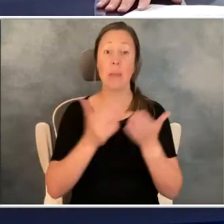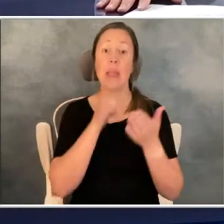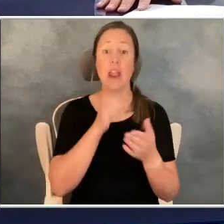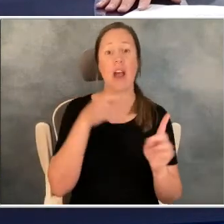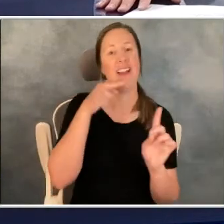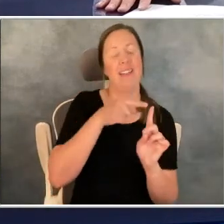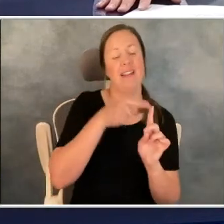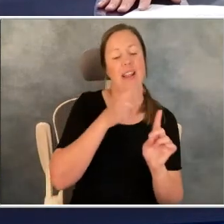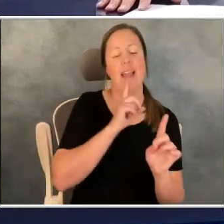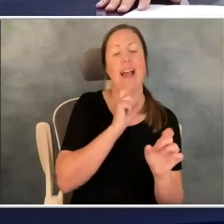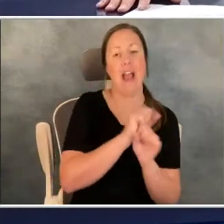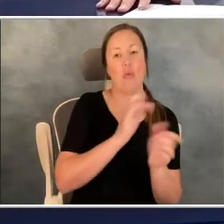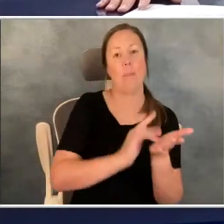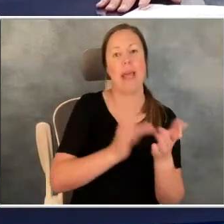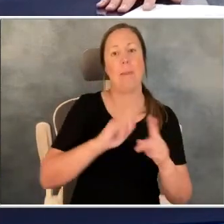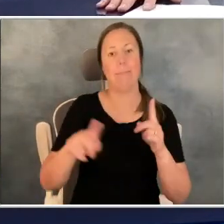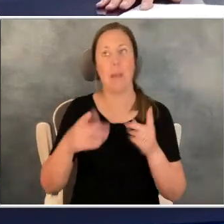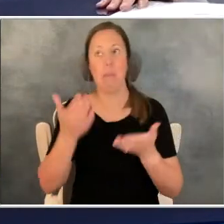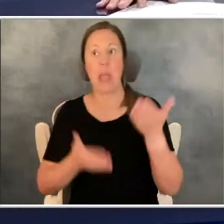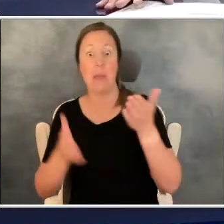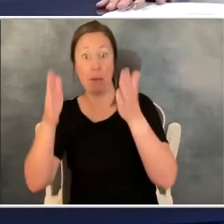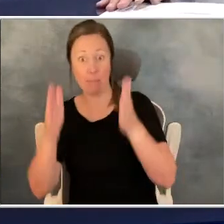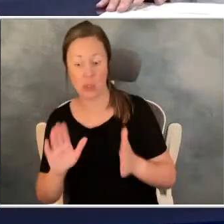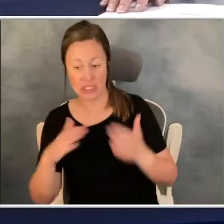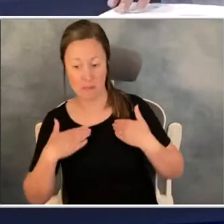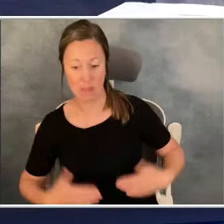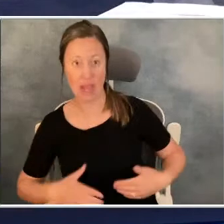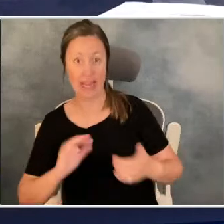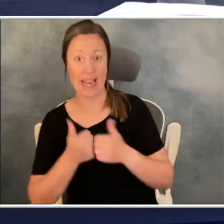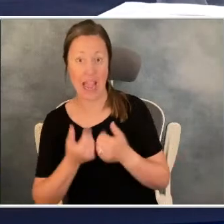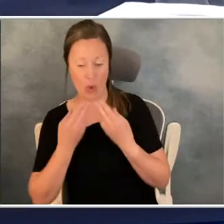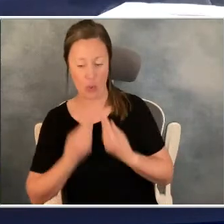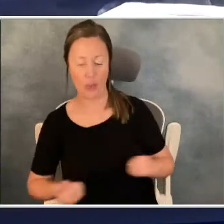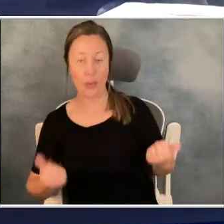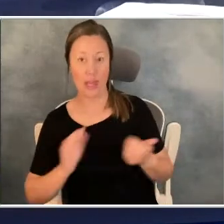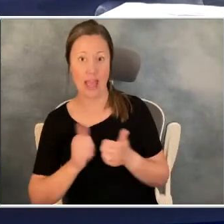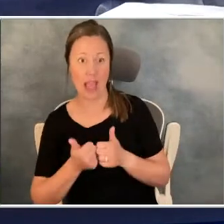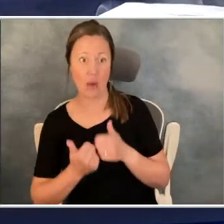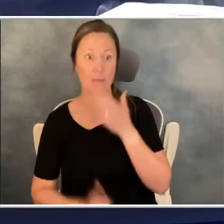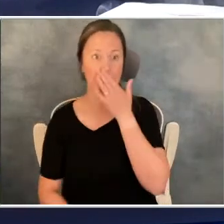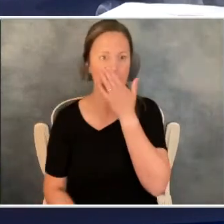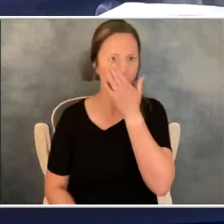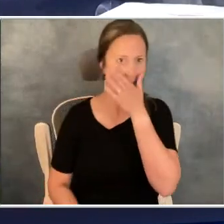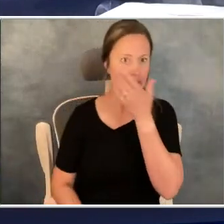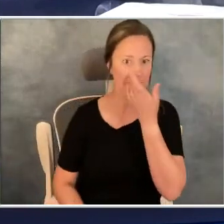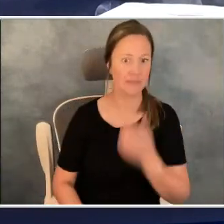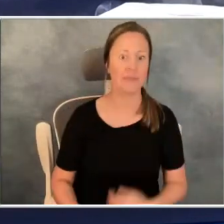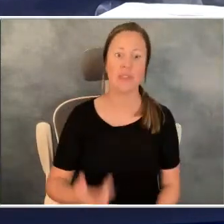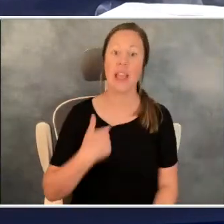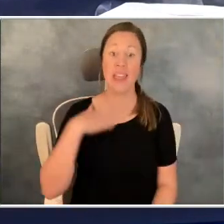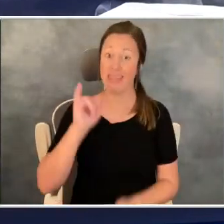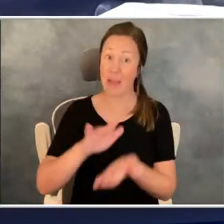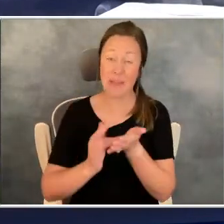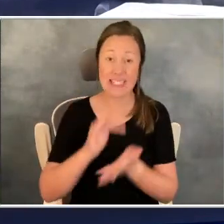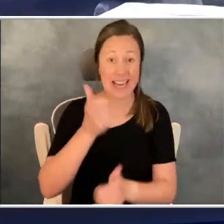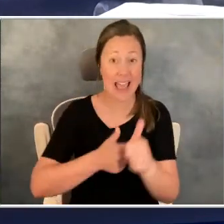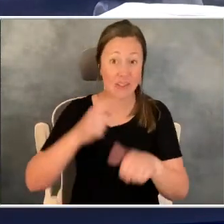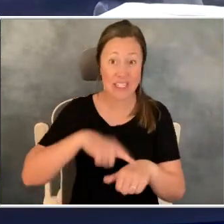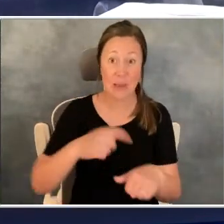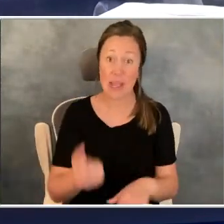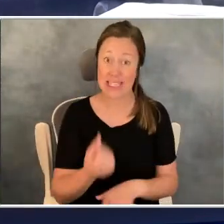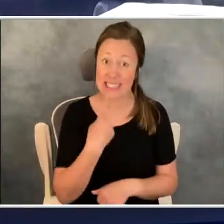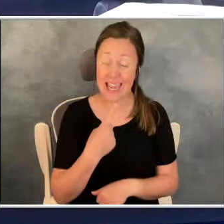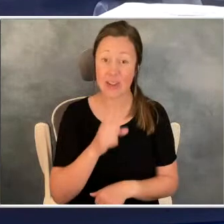how that drug's affected. So I have to take a little potassium chloride. I swear to God, it dissolves in my mouth every time I take it. It's the generic version. I want to